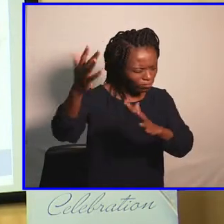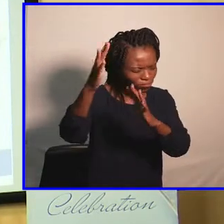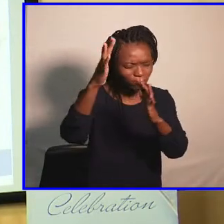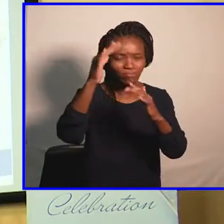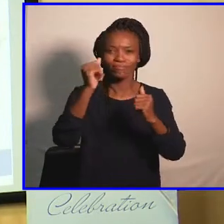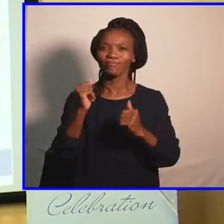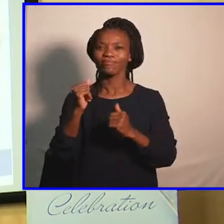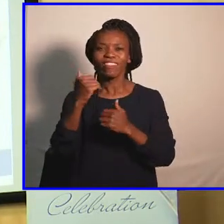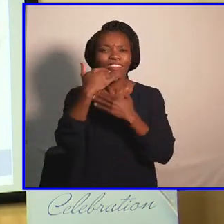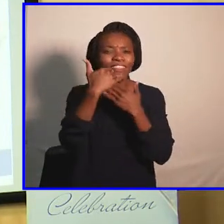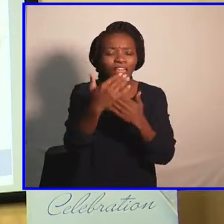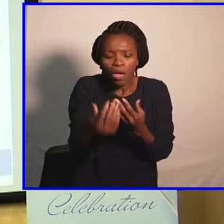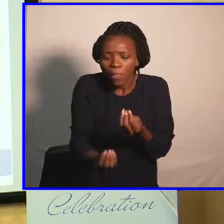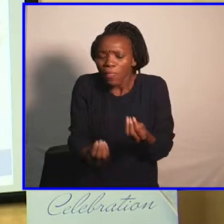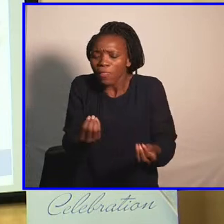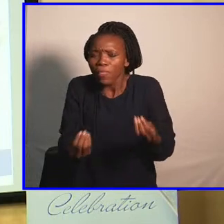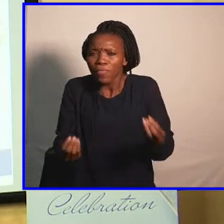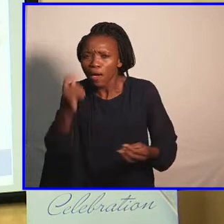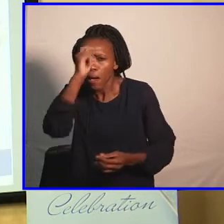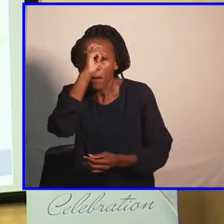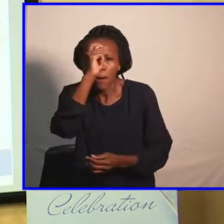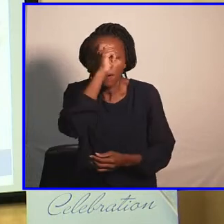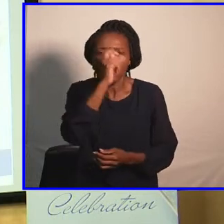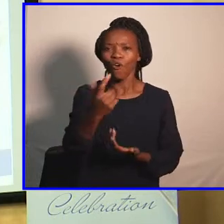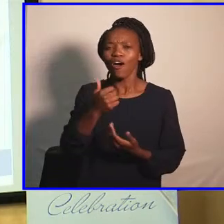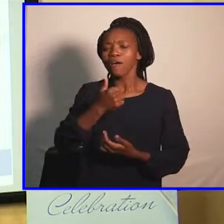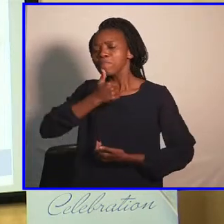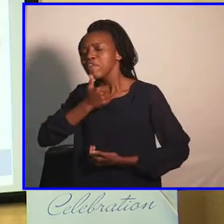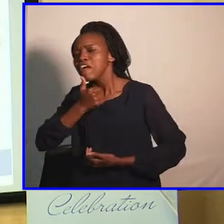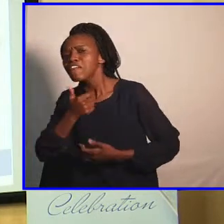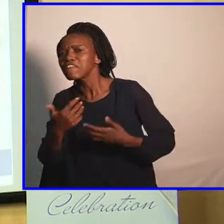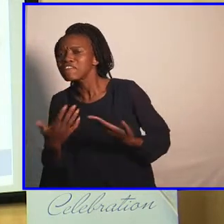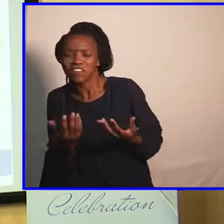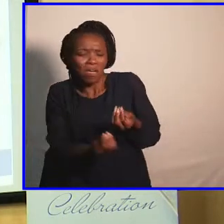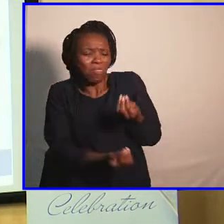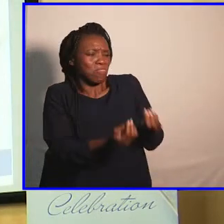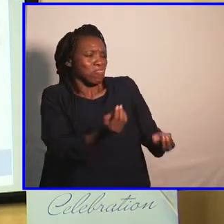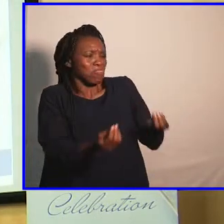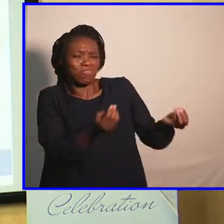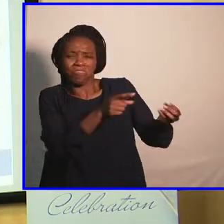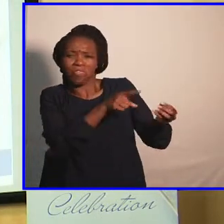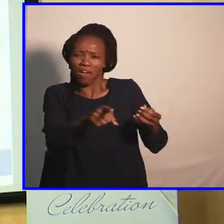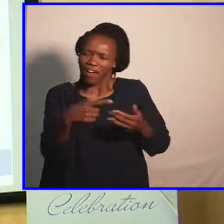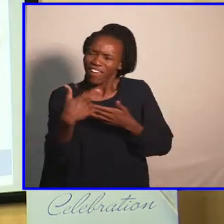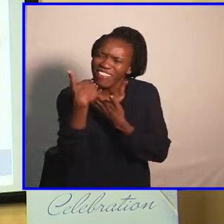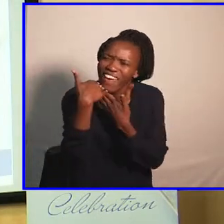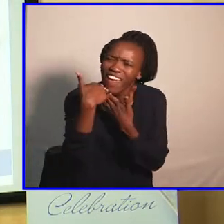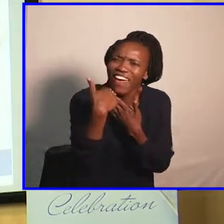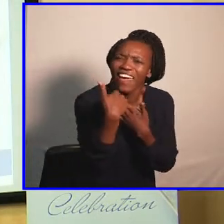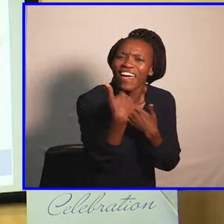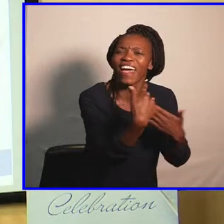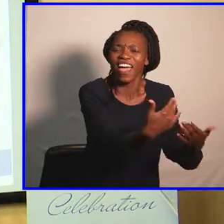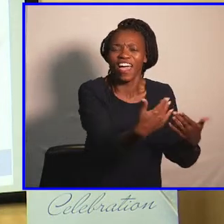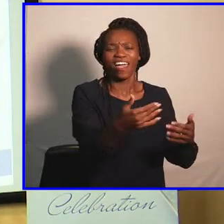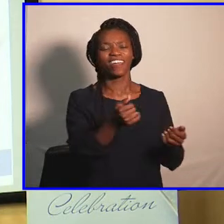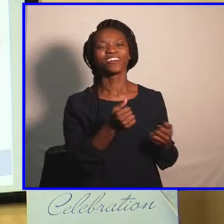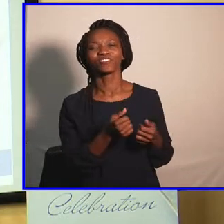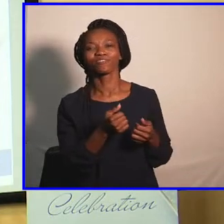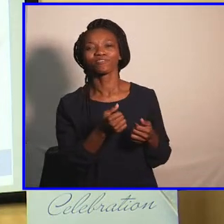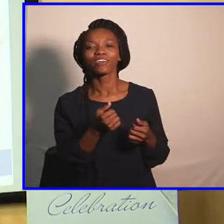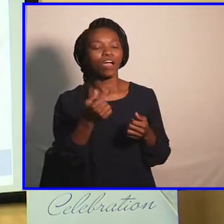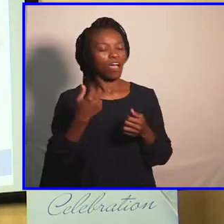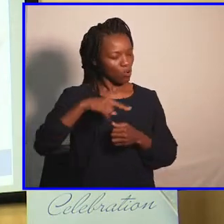Siyabulela nakubafana abancinci intwana zopravini intwana ezincane zingakanana siyabulela phithi